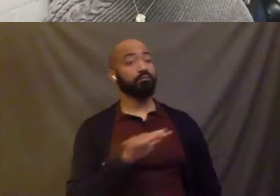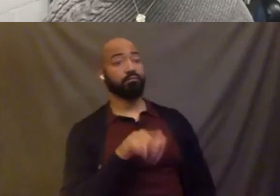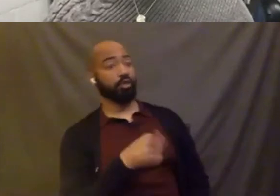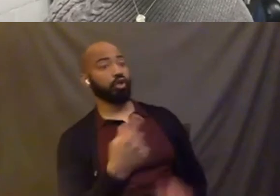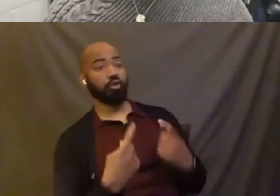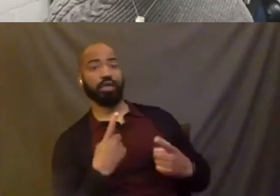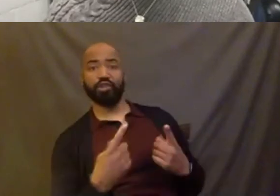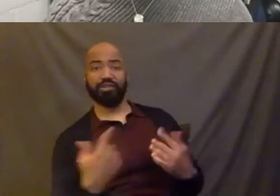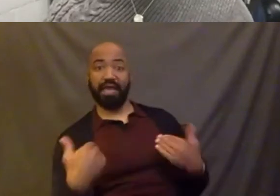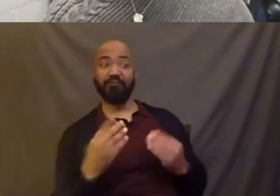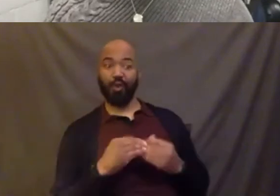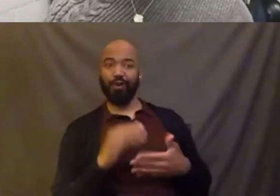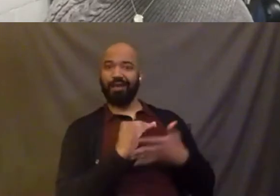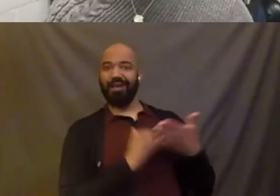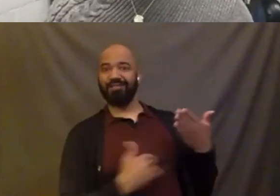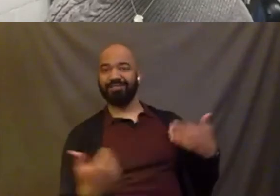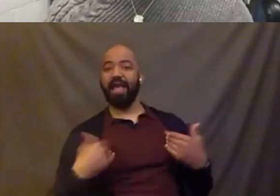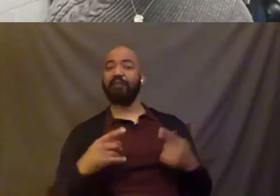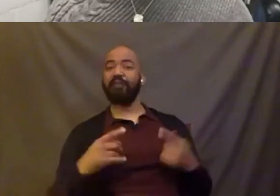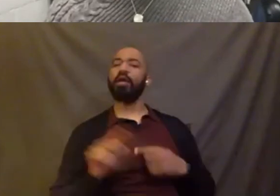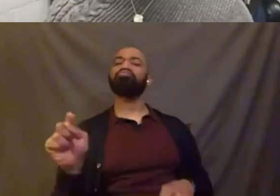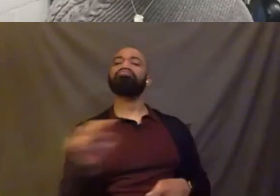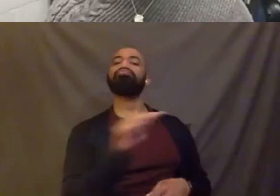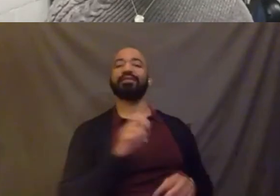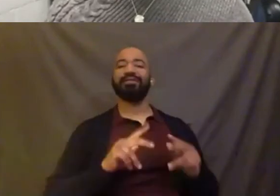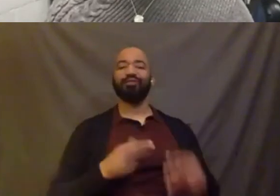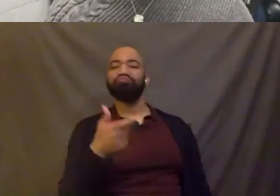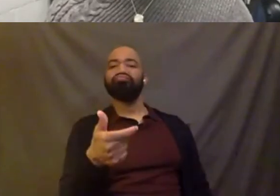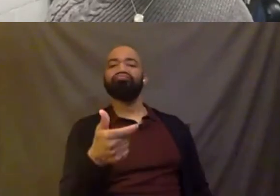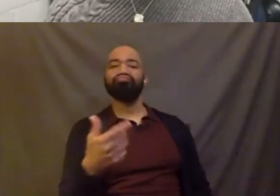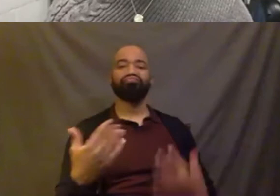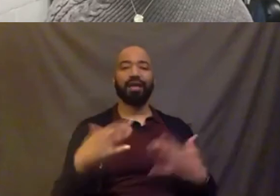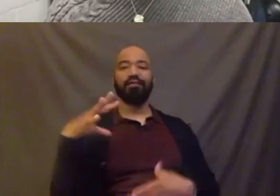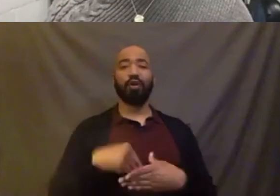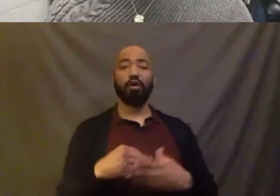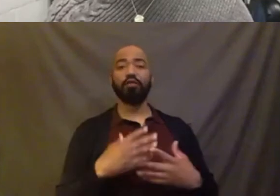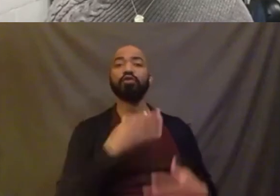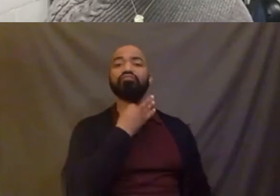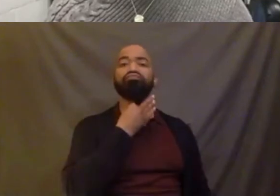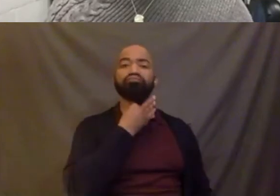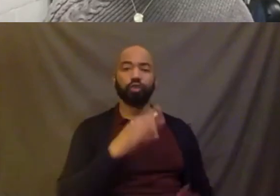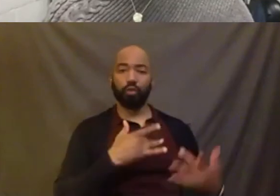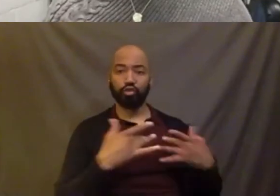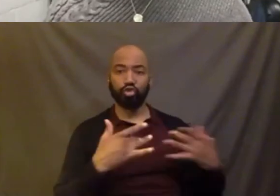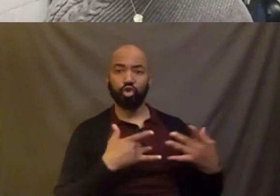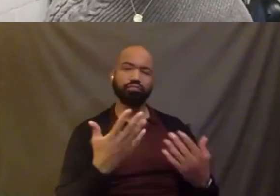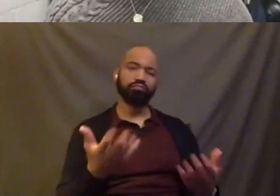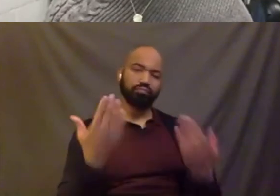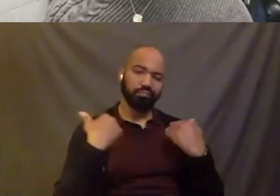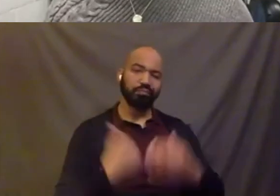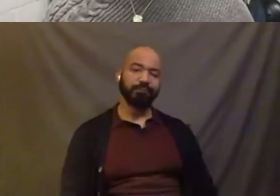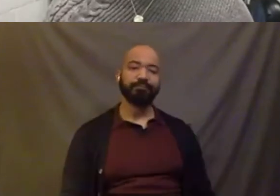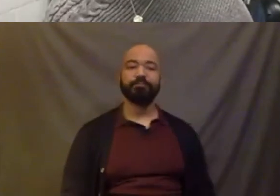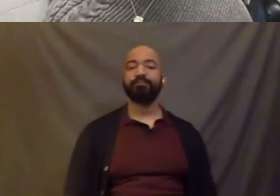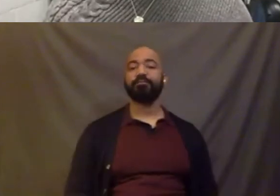So, but we want to hear from what you all have concerns about or are curious about. Yeah. And especially if